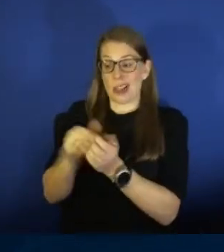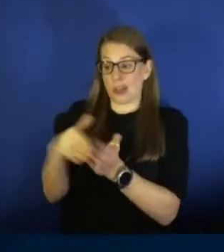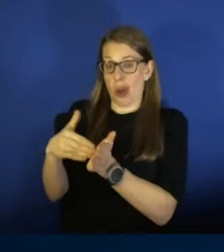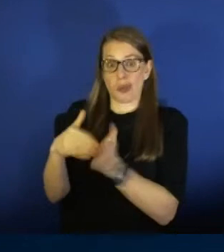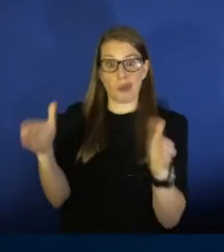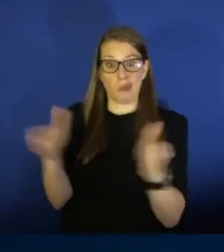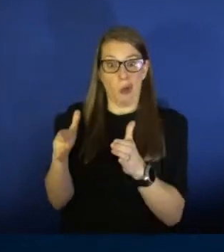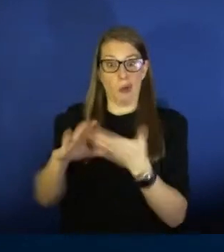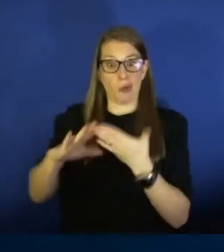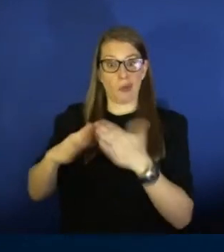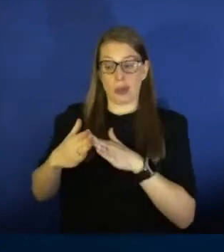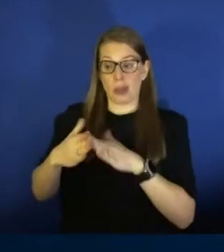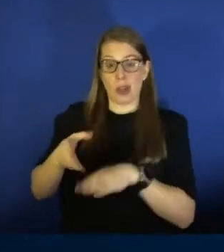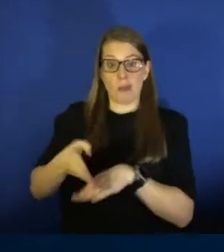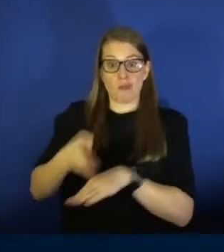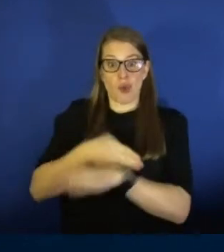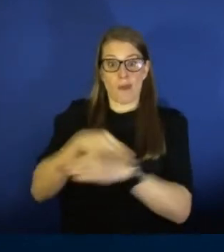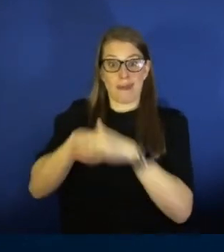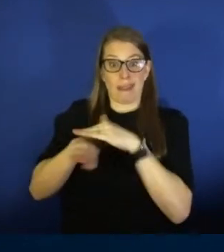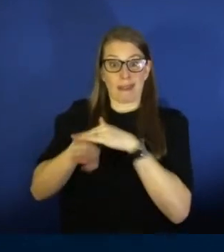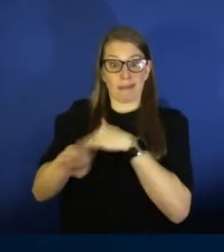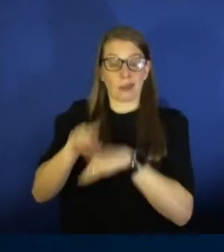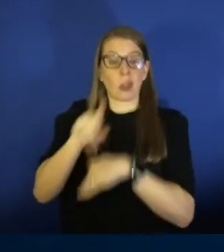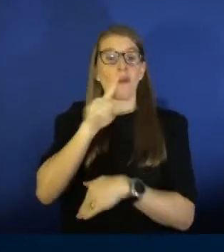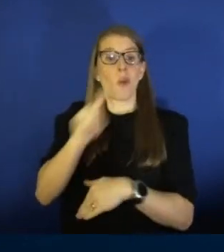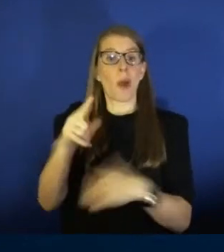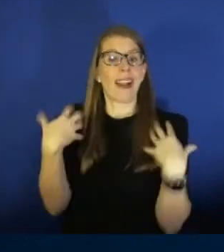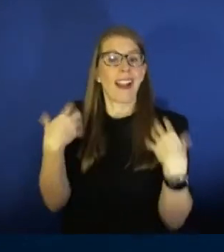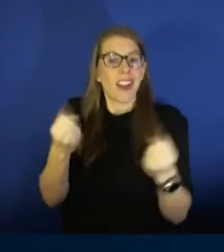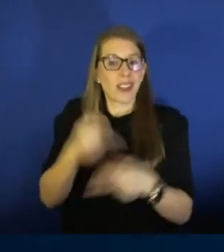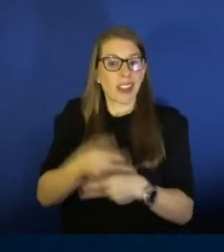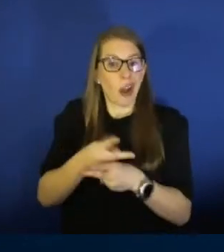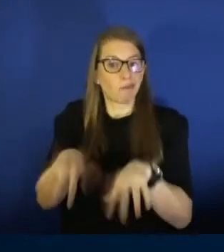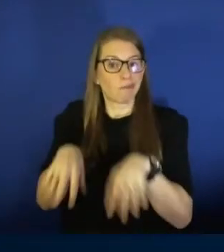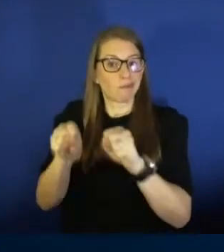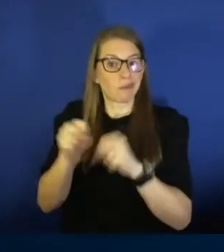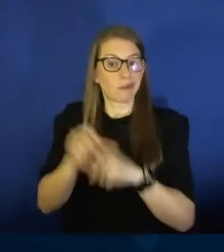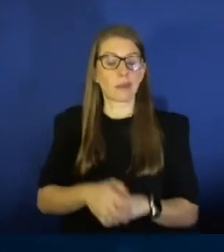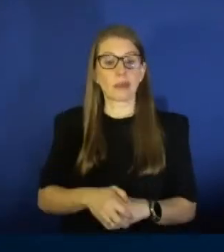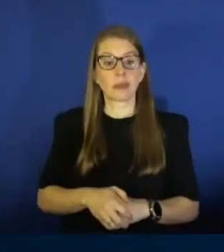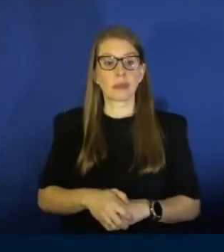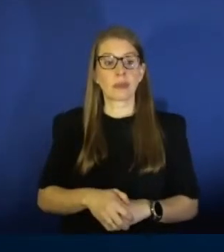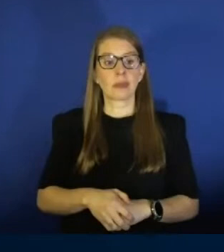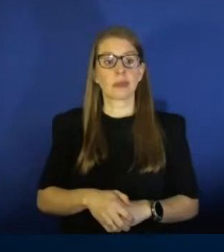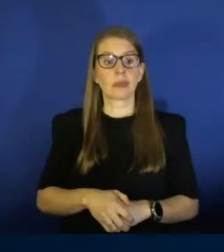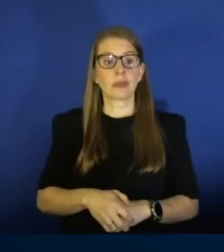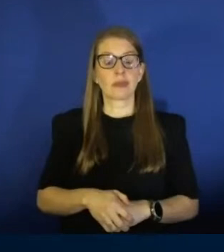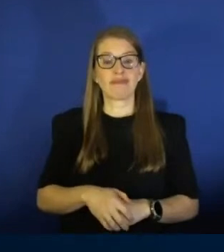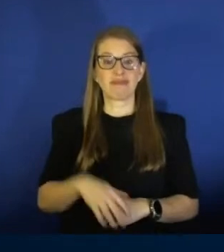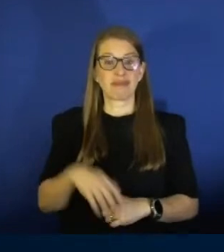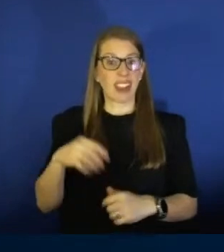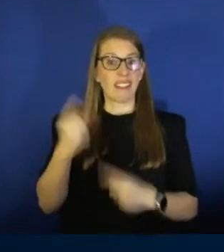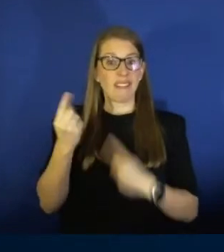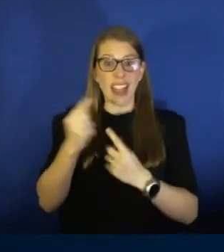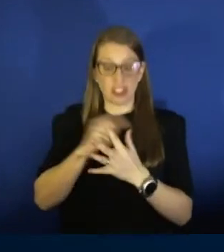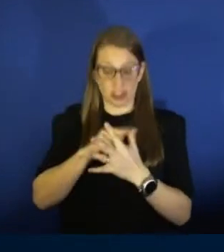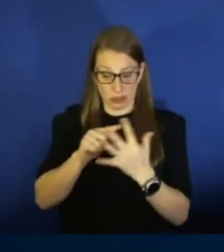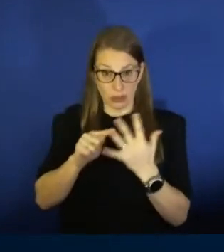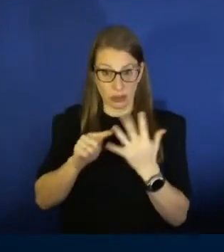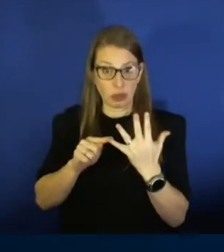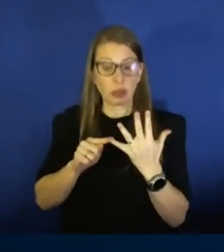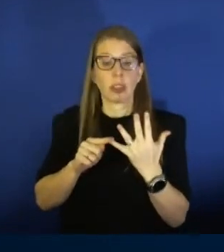to improve access to health care as health experts work to overcome a number of factors, including